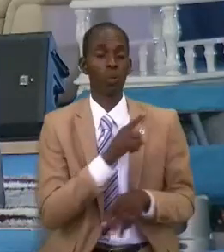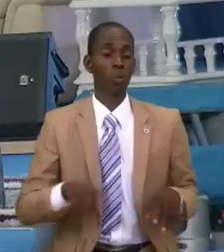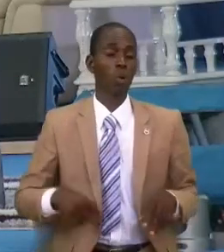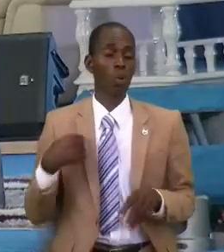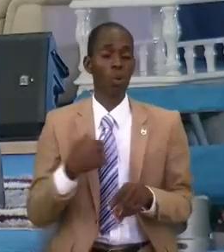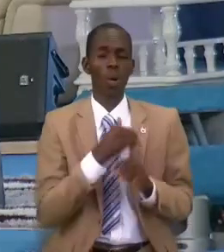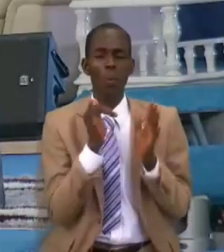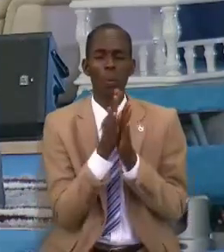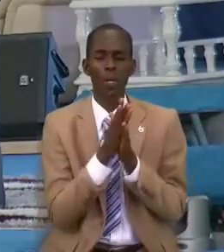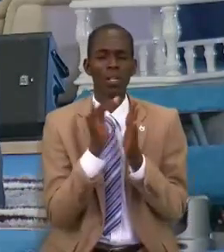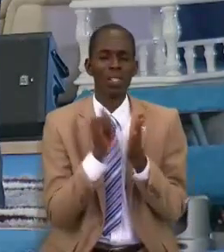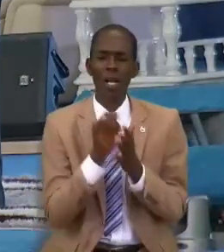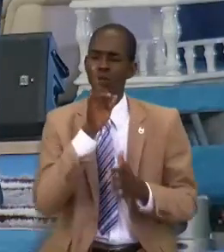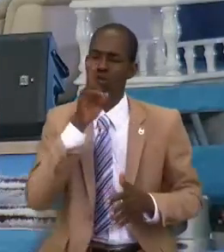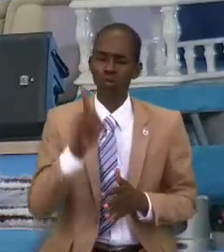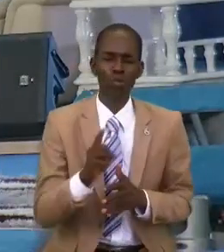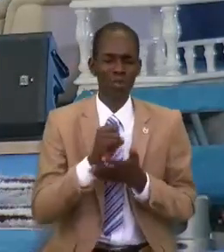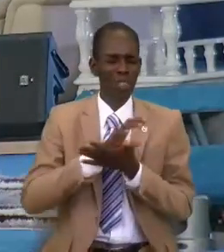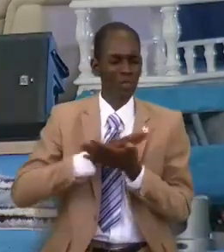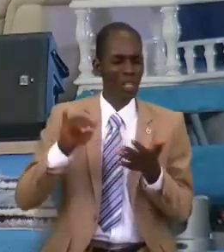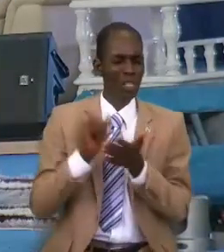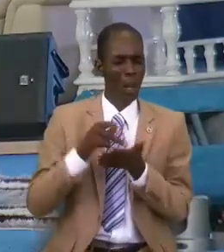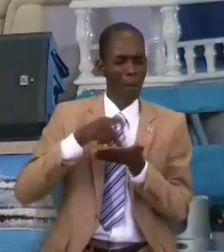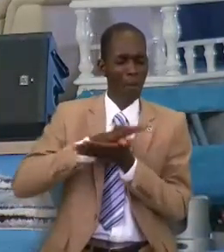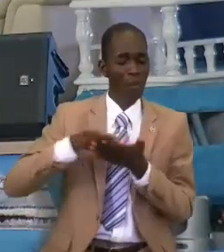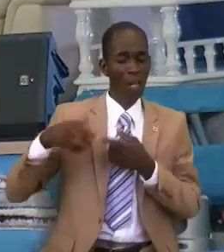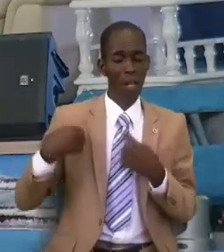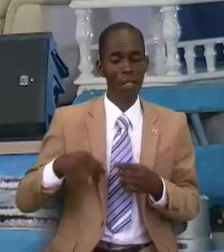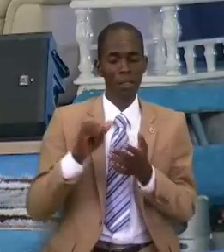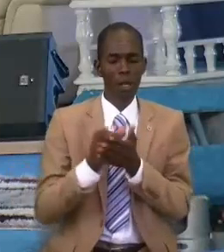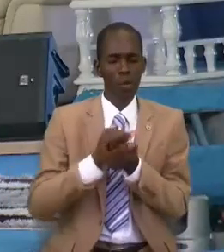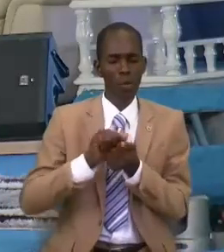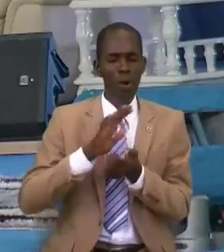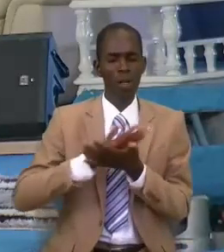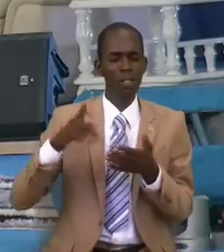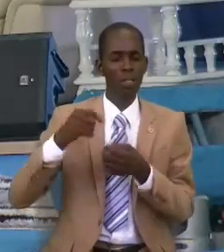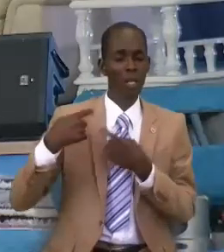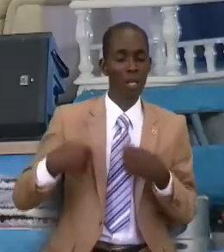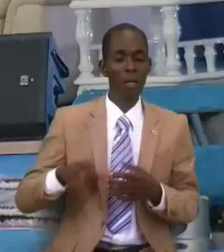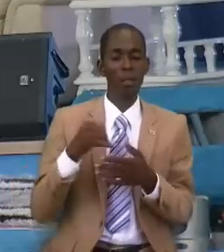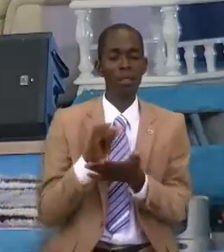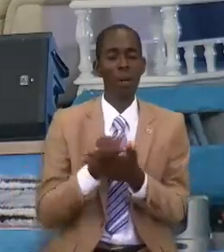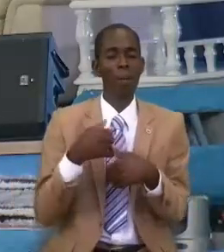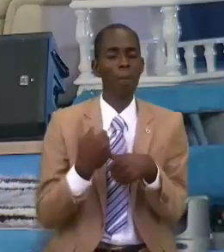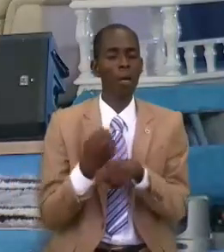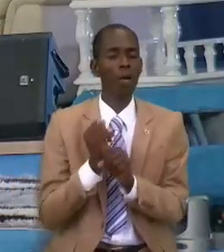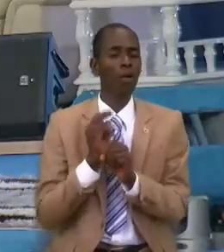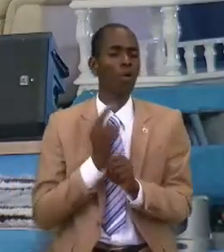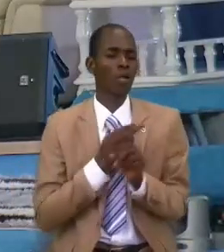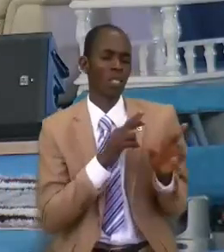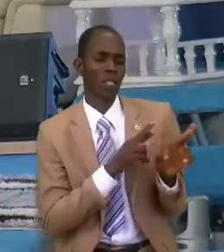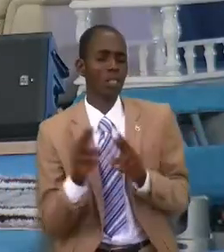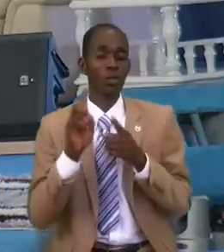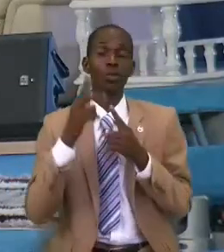that purges the heart, and makes us ready to see the Lord, the holy God, the pure God, the